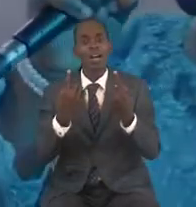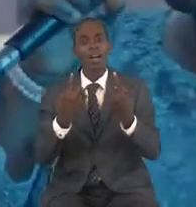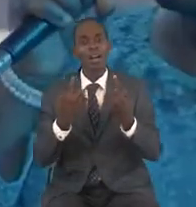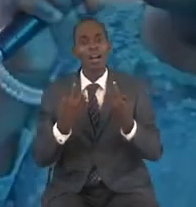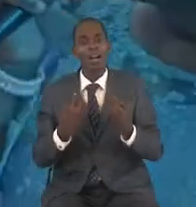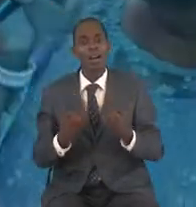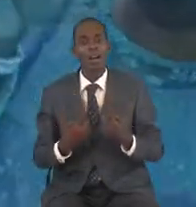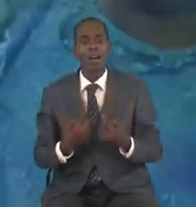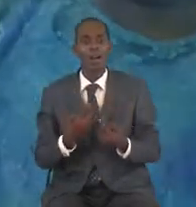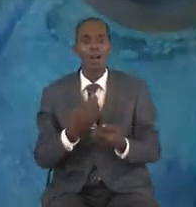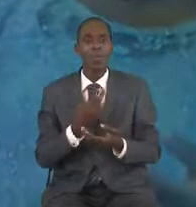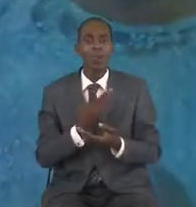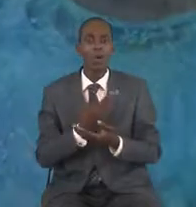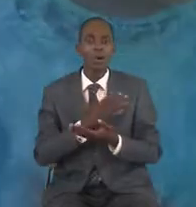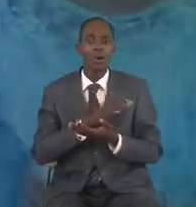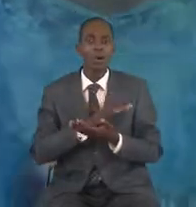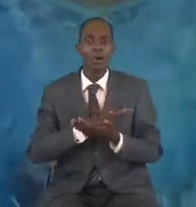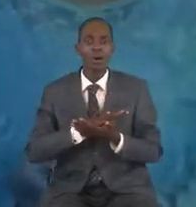Spirit.